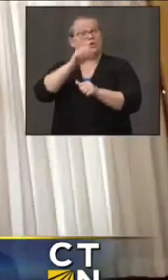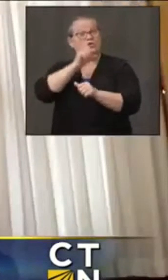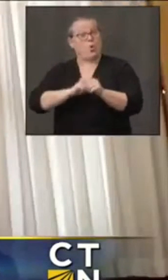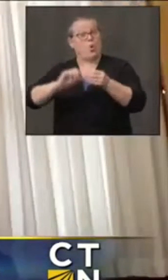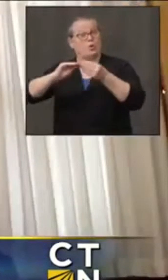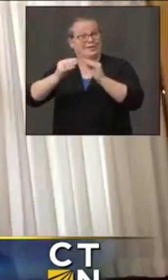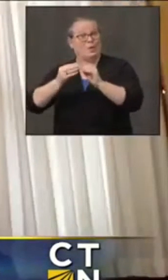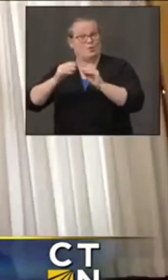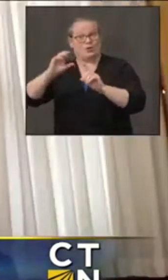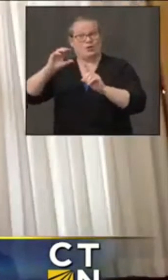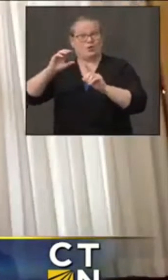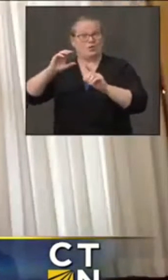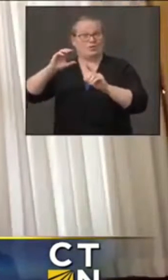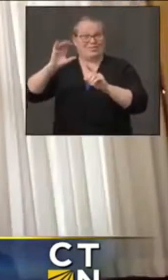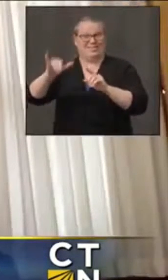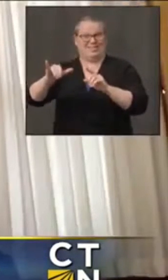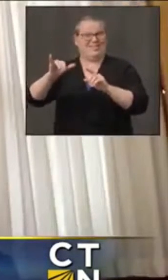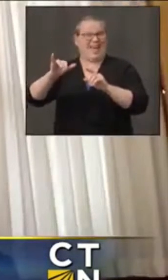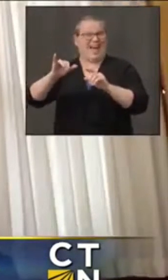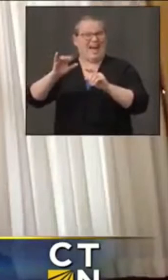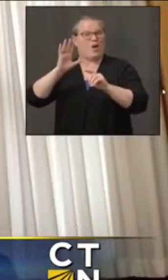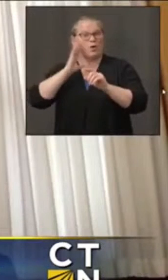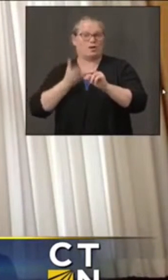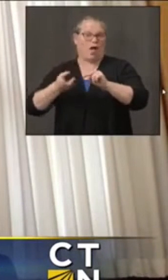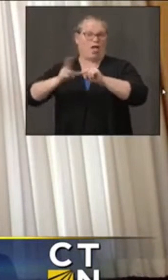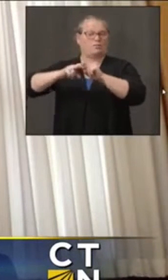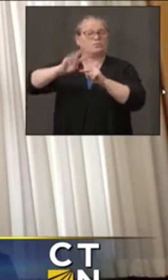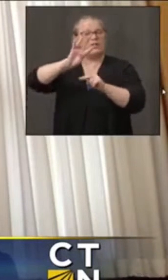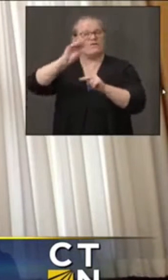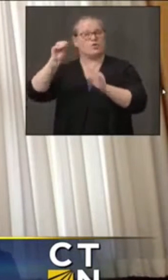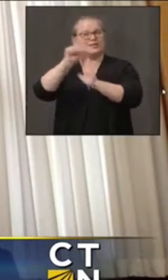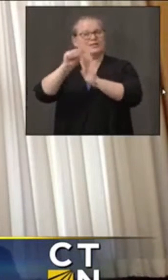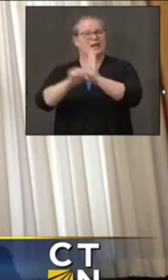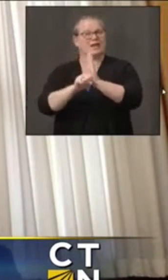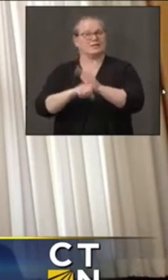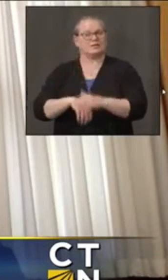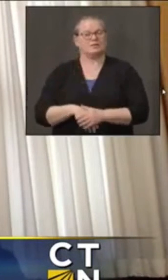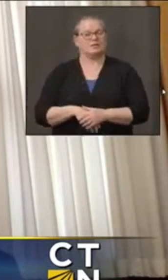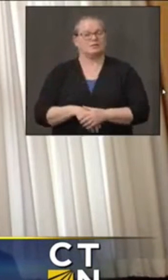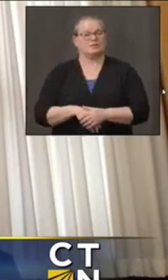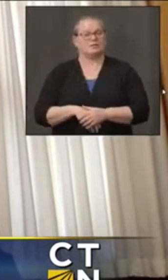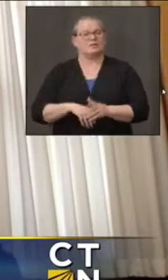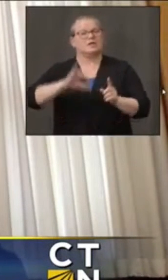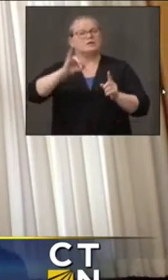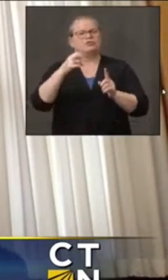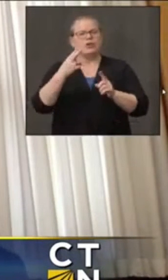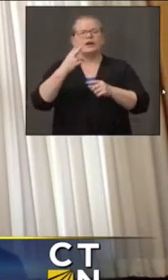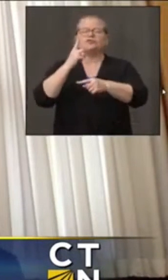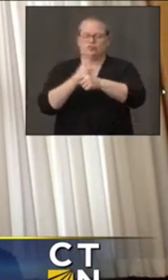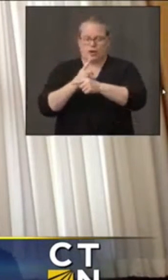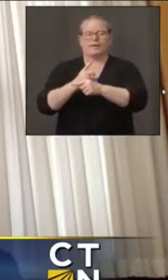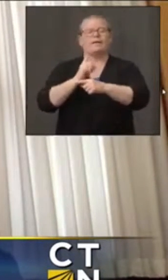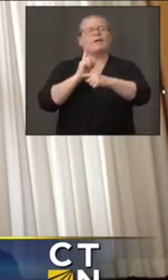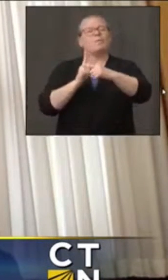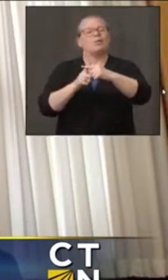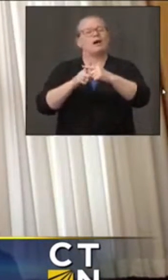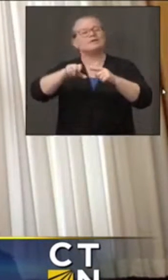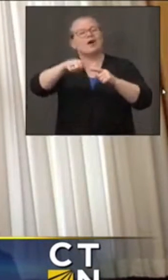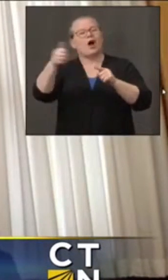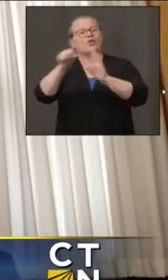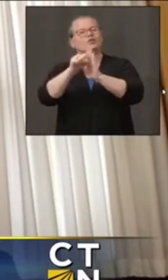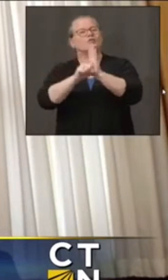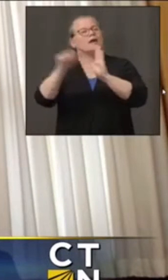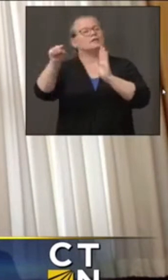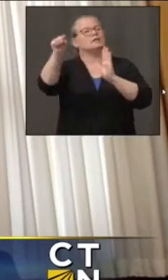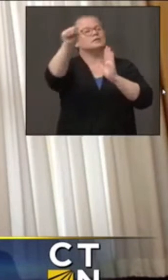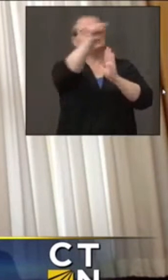depending on what the states all report today. We haven't seen anybody else's data for today yet, and that'll all get aggregated on all these national sites overnight,